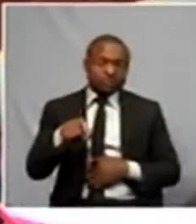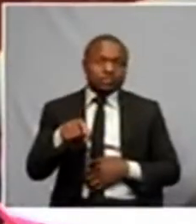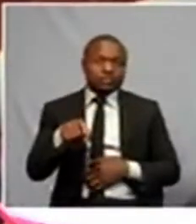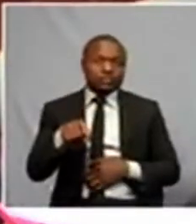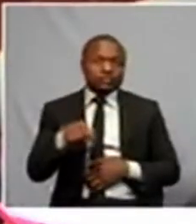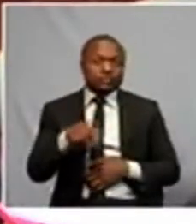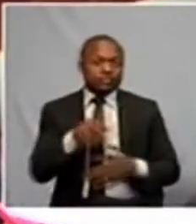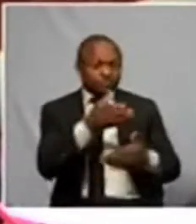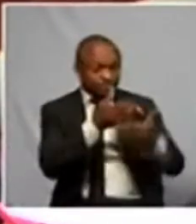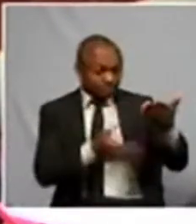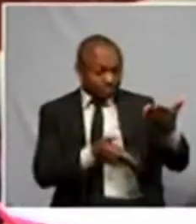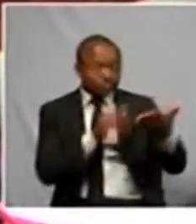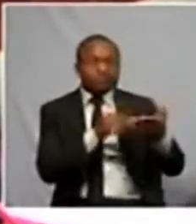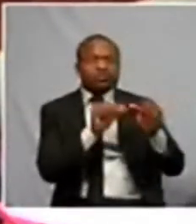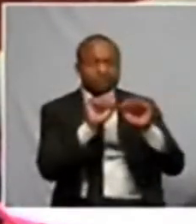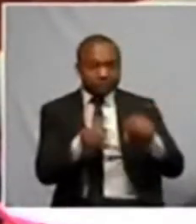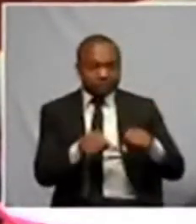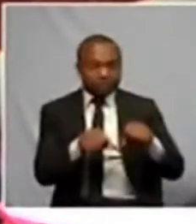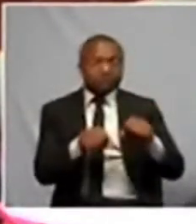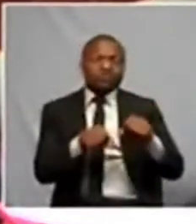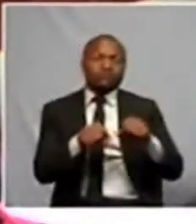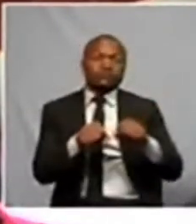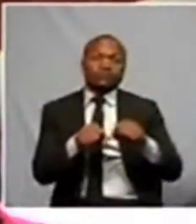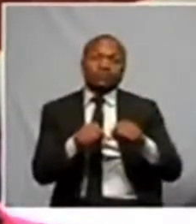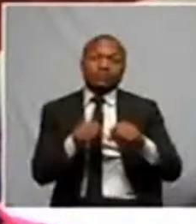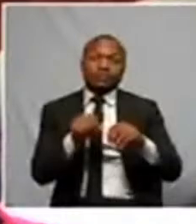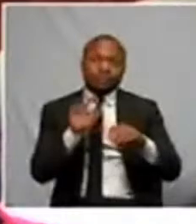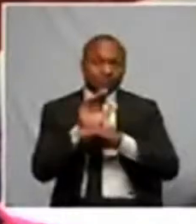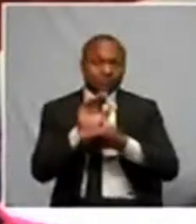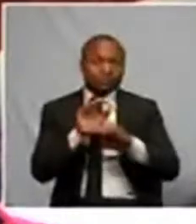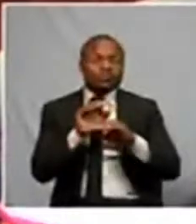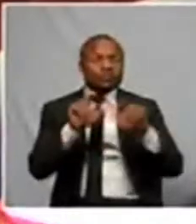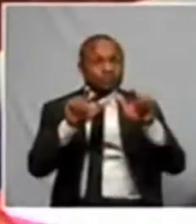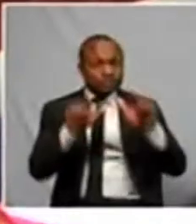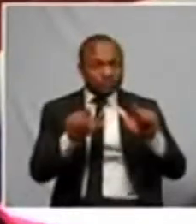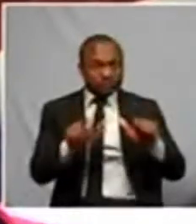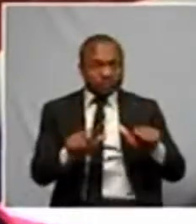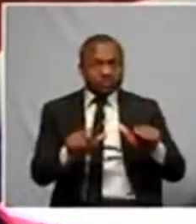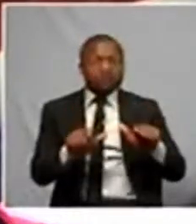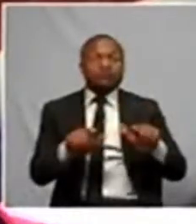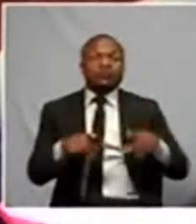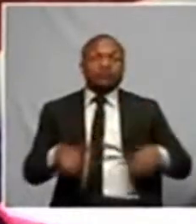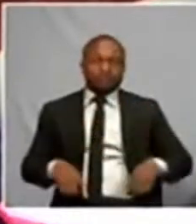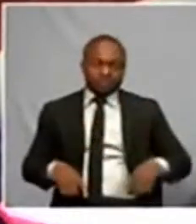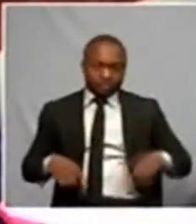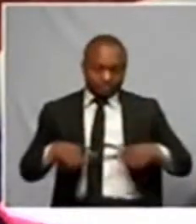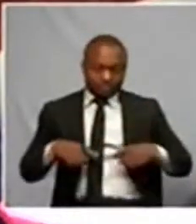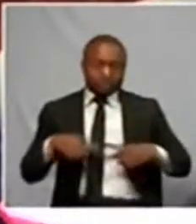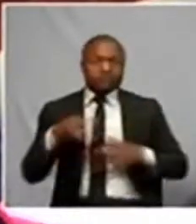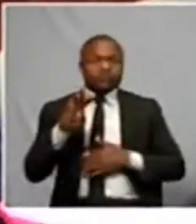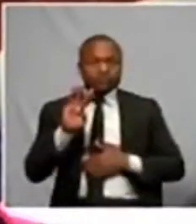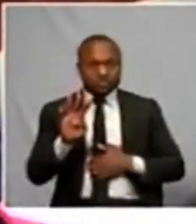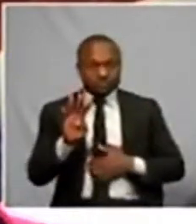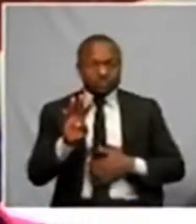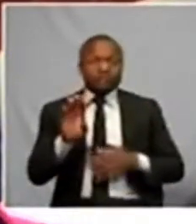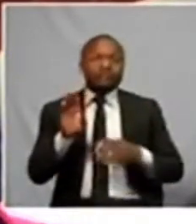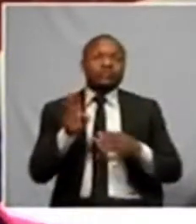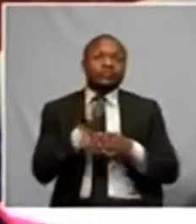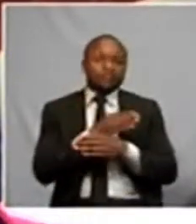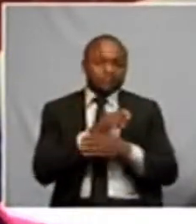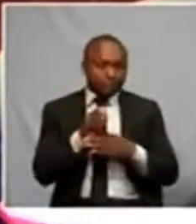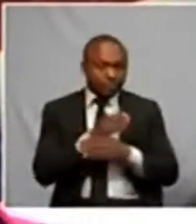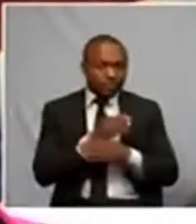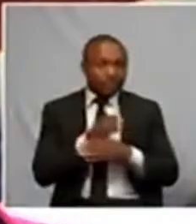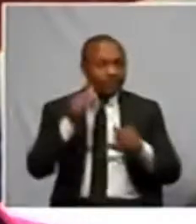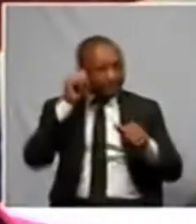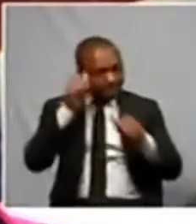them, which could negatively impact rural livelihoods. Number 4, disrupted trade. While the agreement's